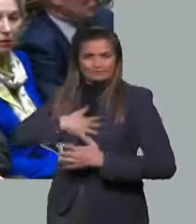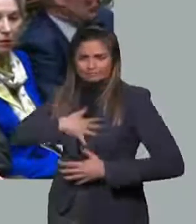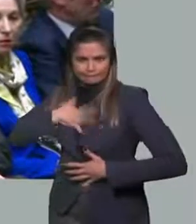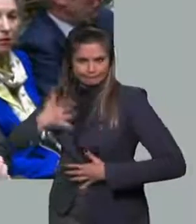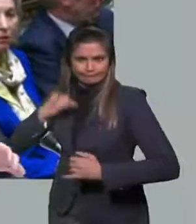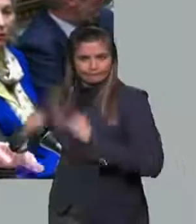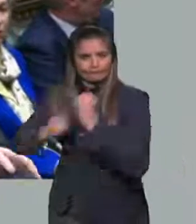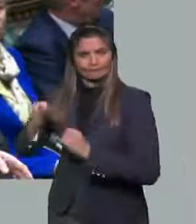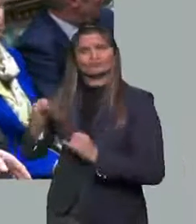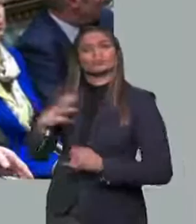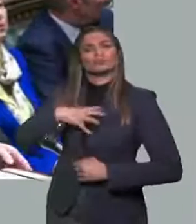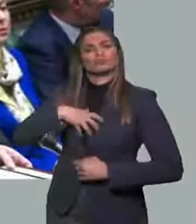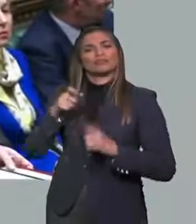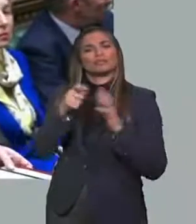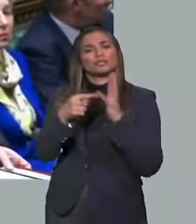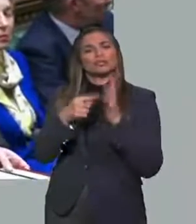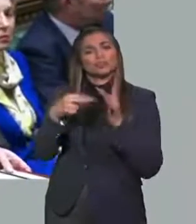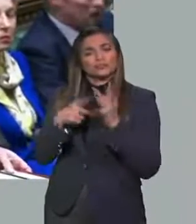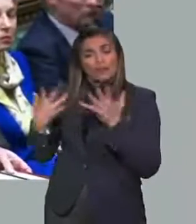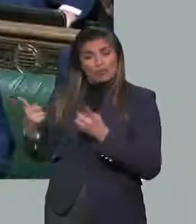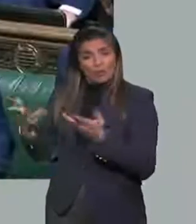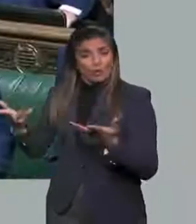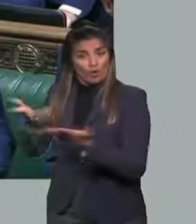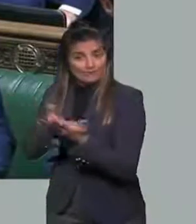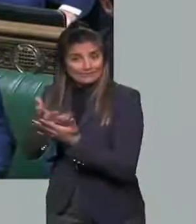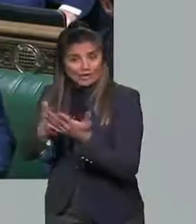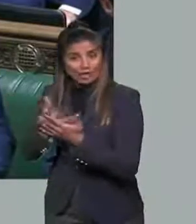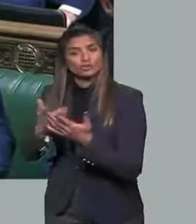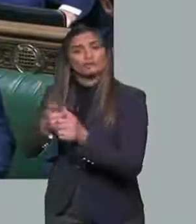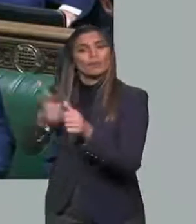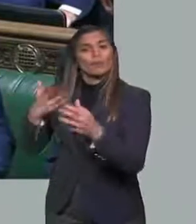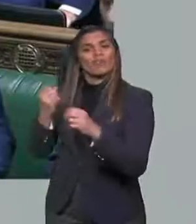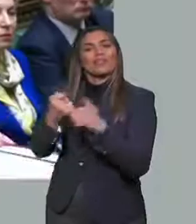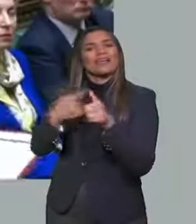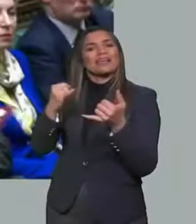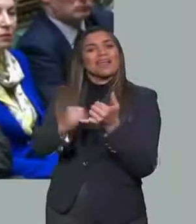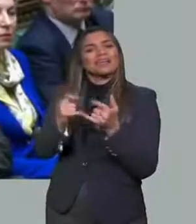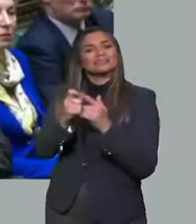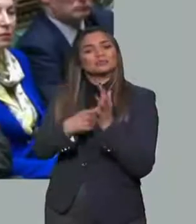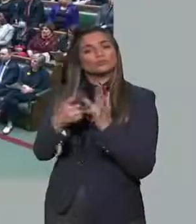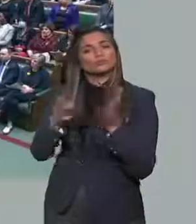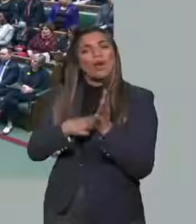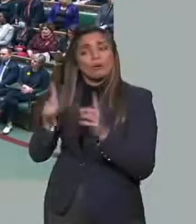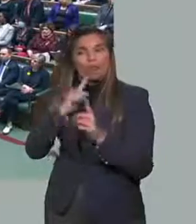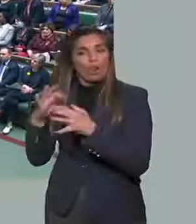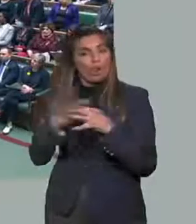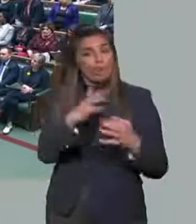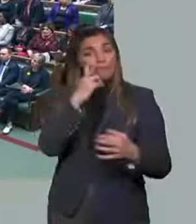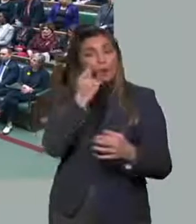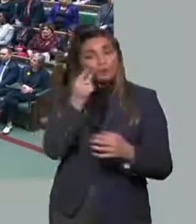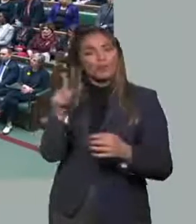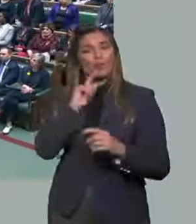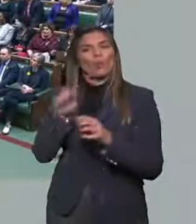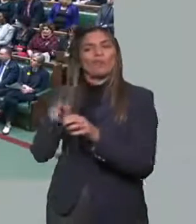in discussions with the Czech Republic government regarding the joint venture with Gazprom and removing its involvement. We now come